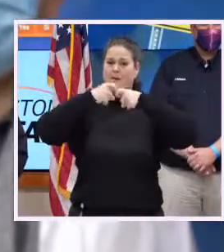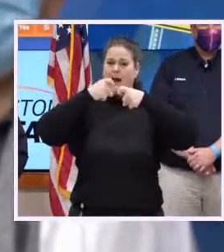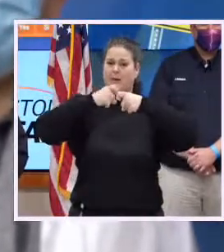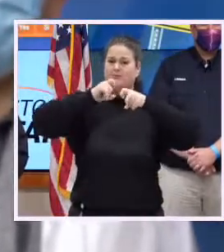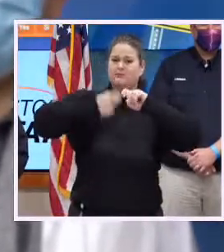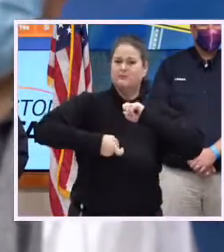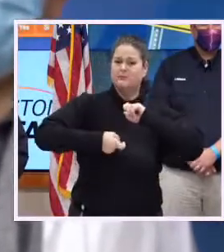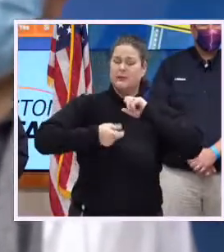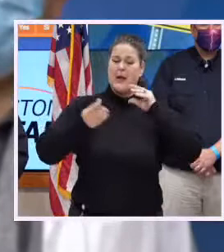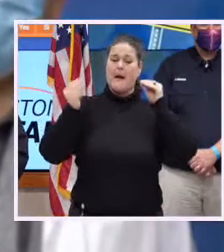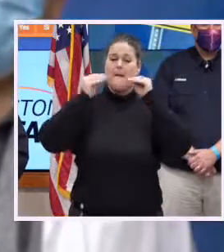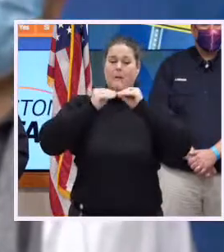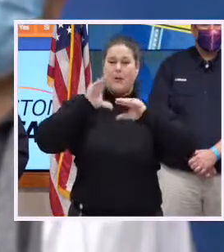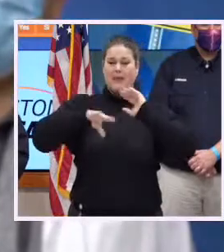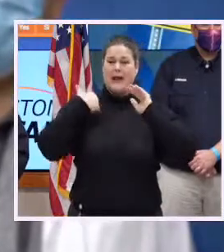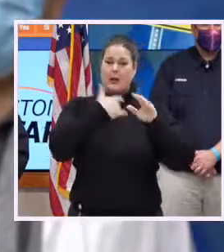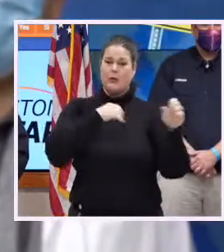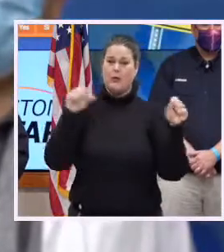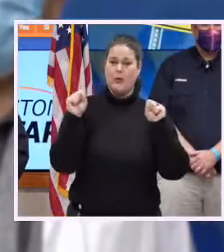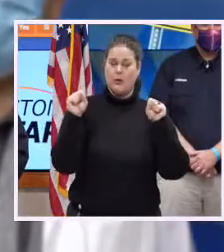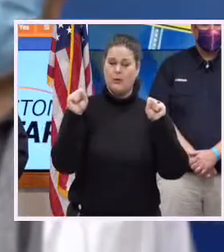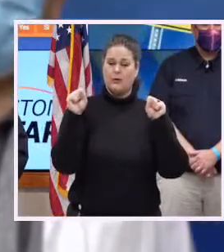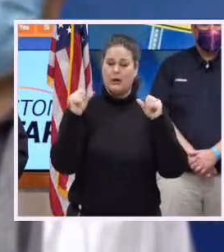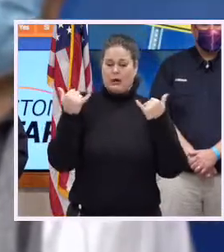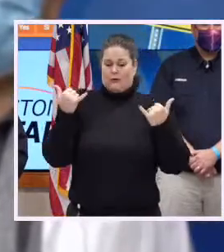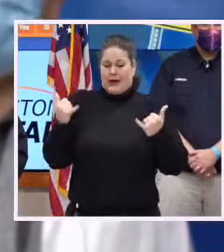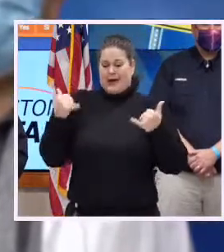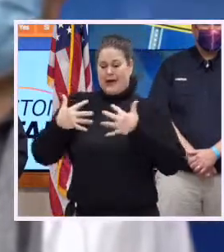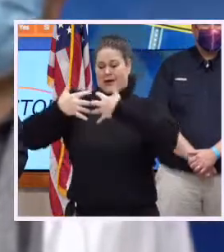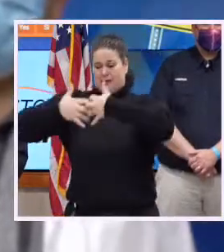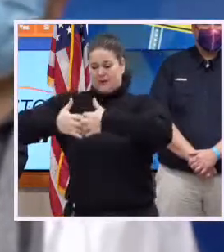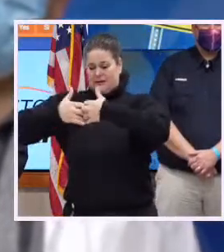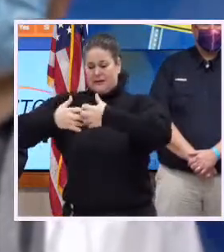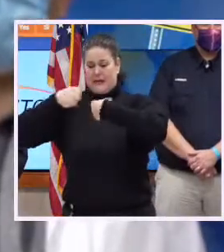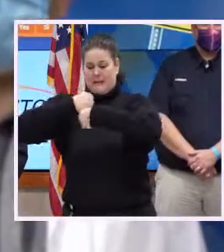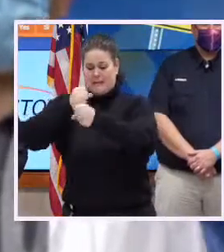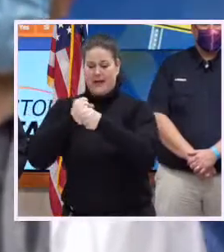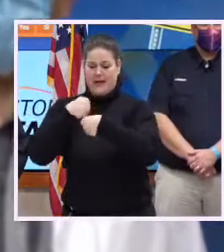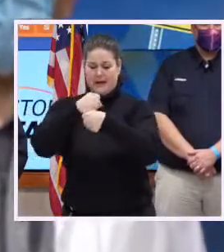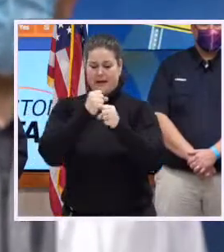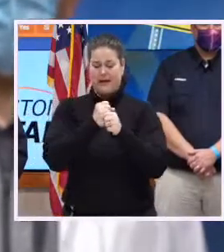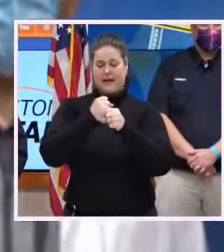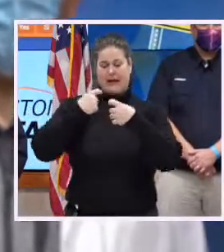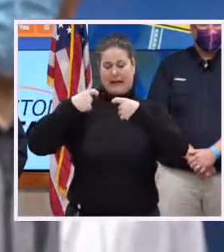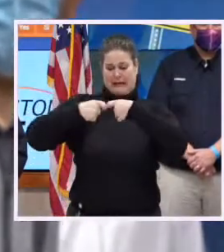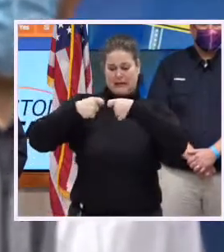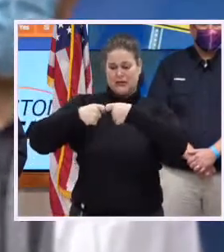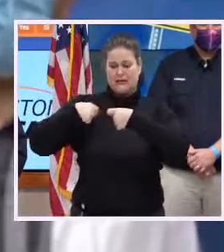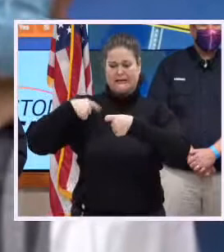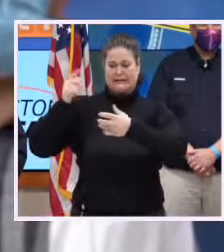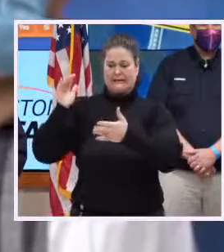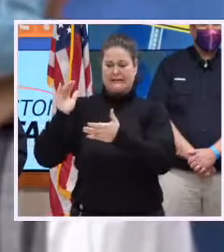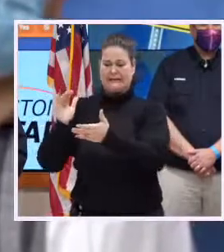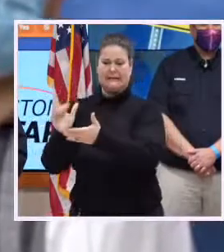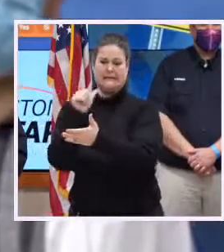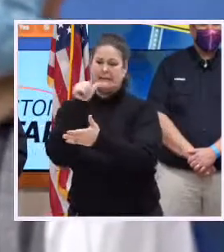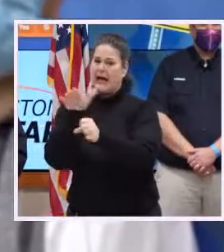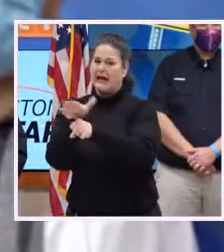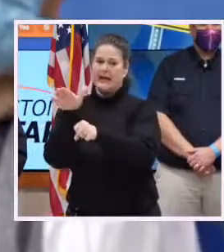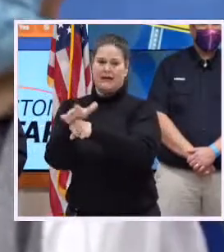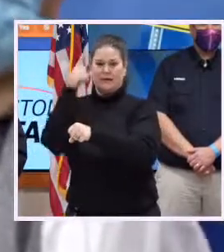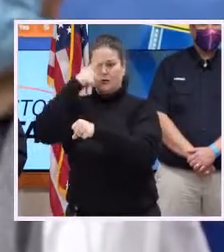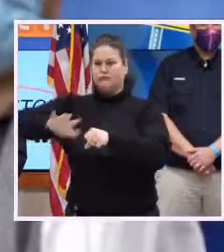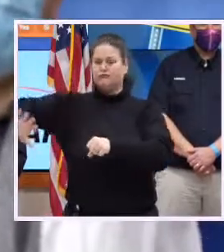a generation shortfall right now, and it's a matter of when ERCOT is going to get that power up and running. So until we begin to